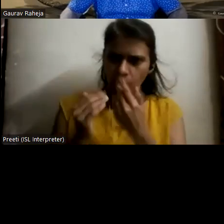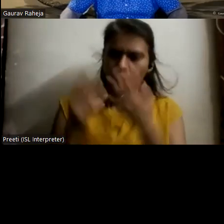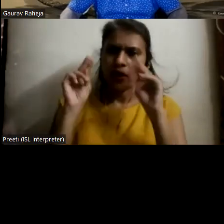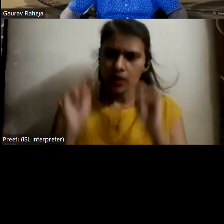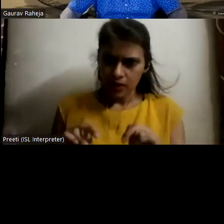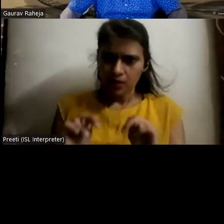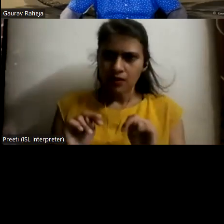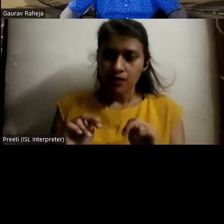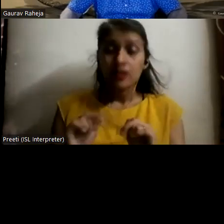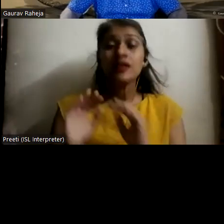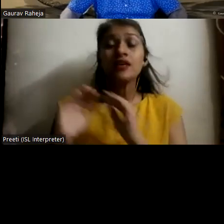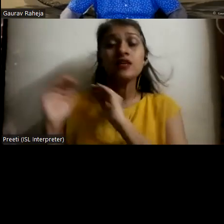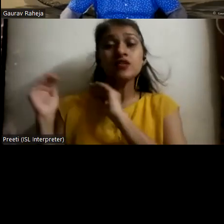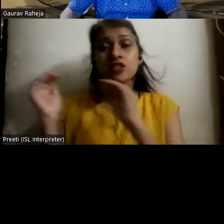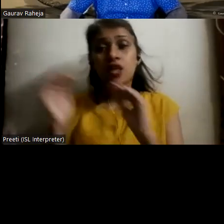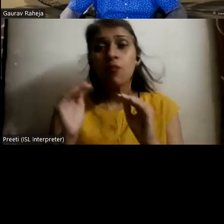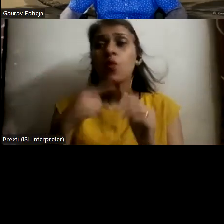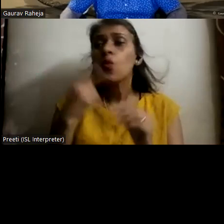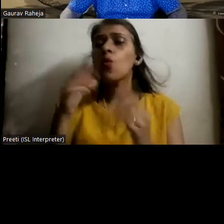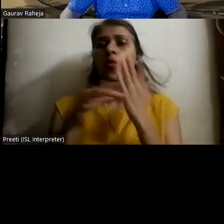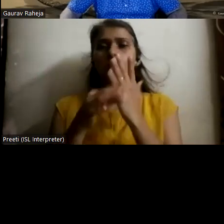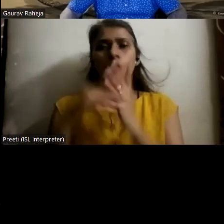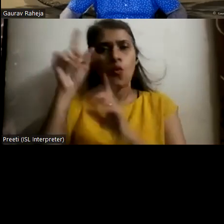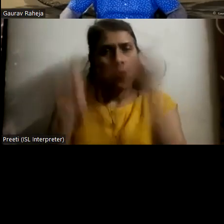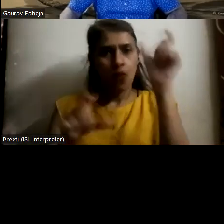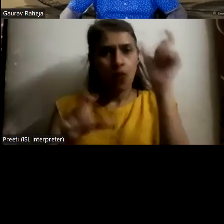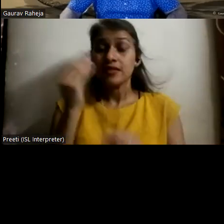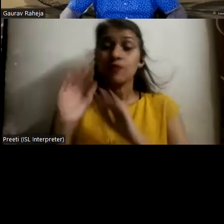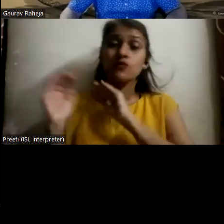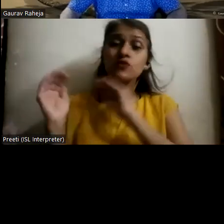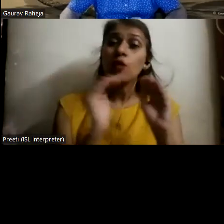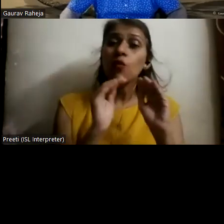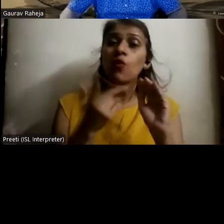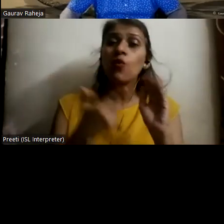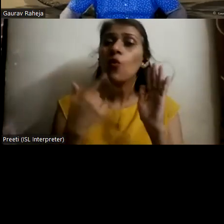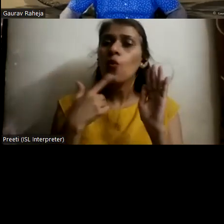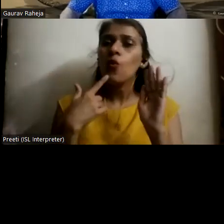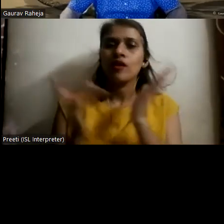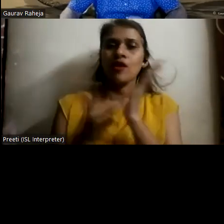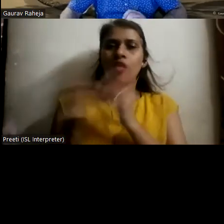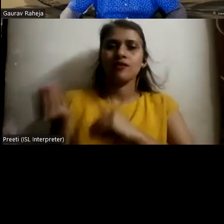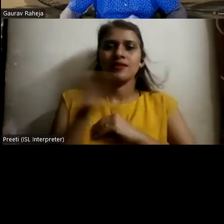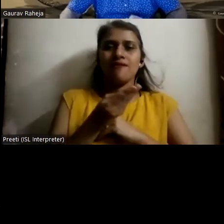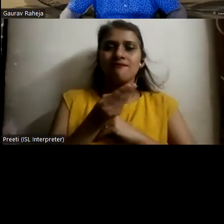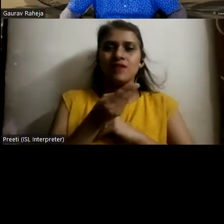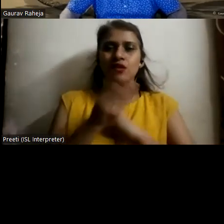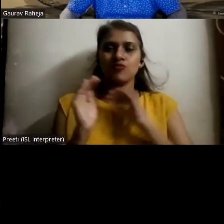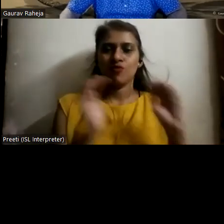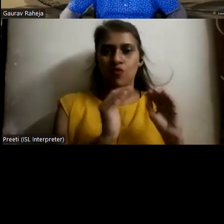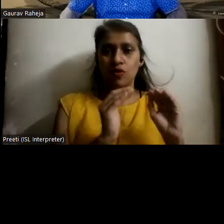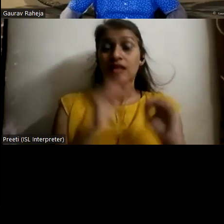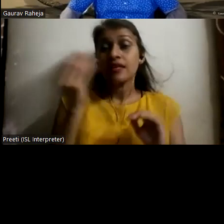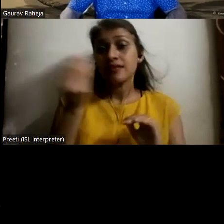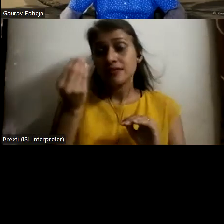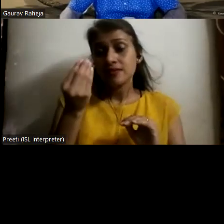cases, assistance is given by humans. In some cases, assistance is given by technology. In some cases, assistance is given